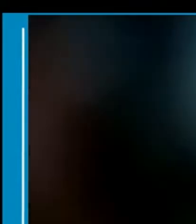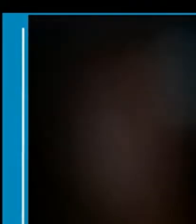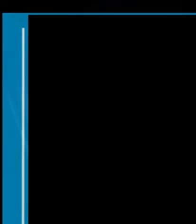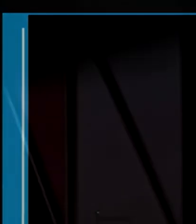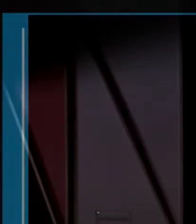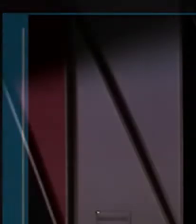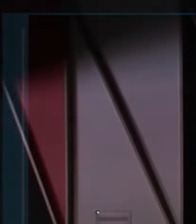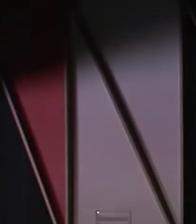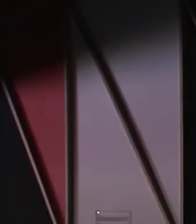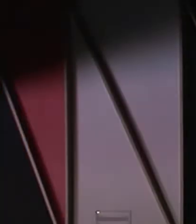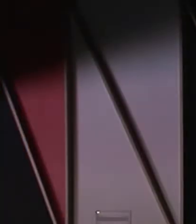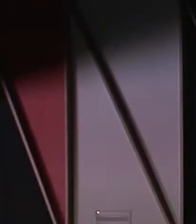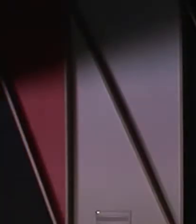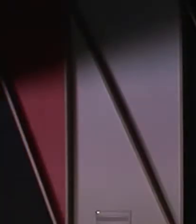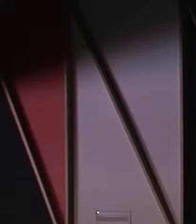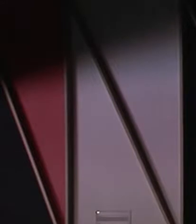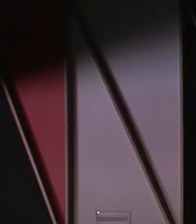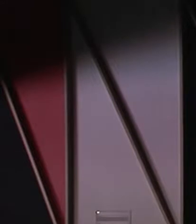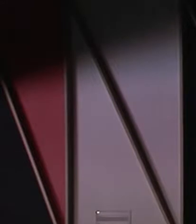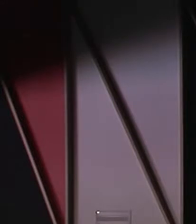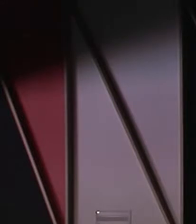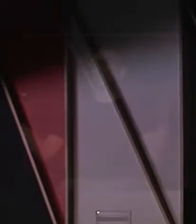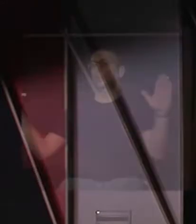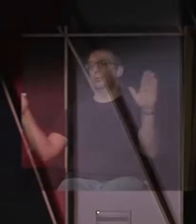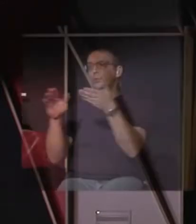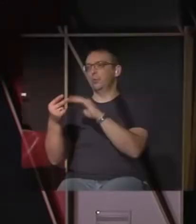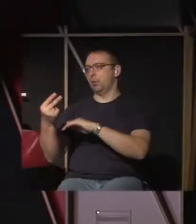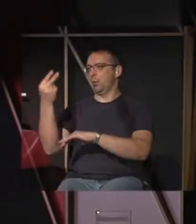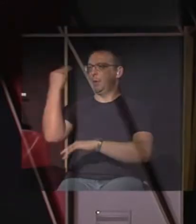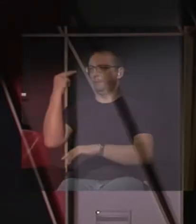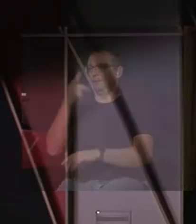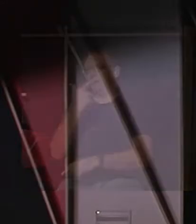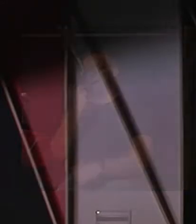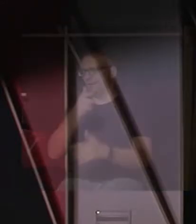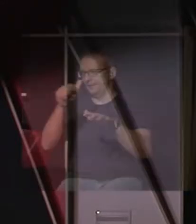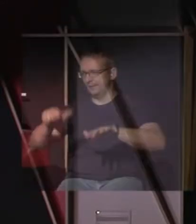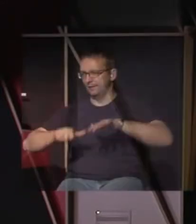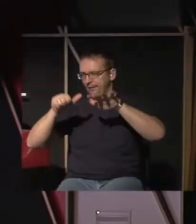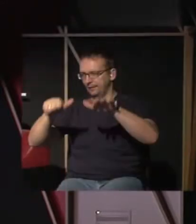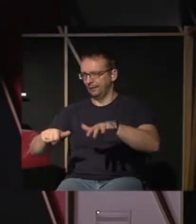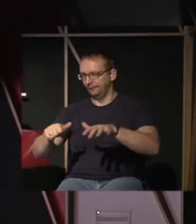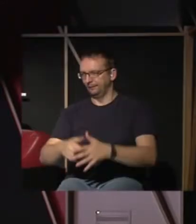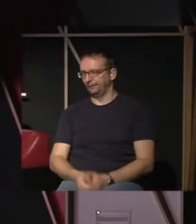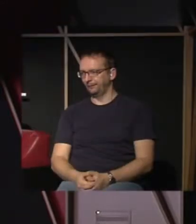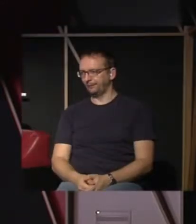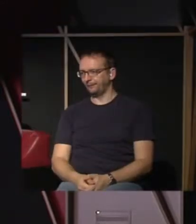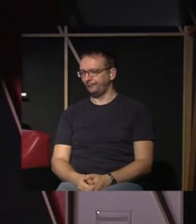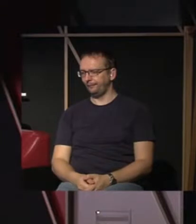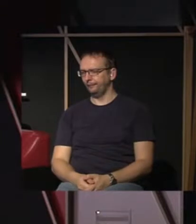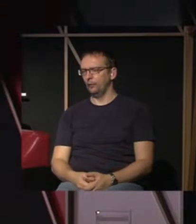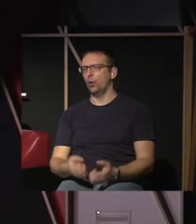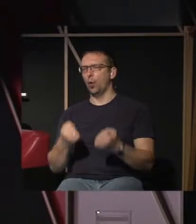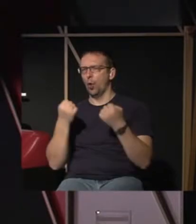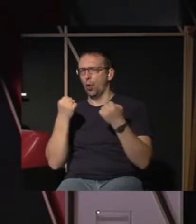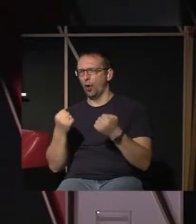Short flashback, Euro 2016. I hope that at least the Portuguese among you enjoyed that.